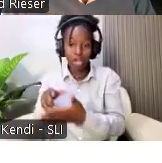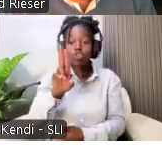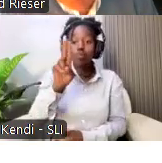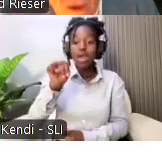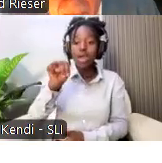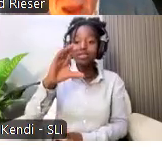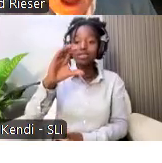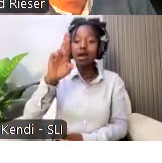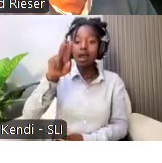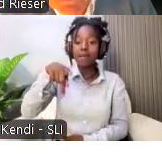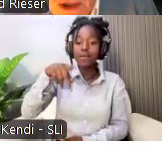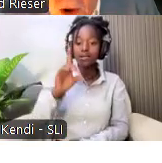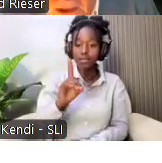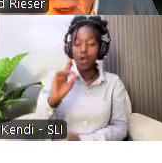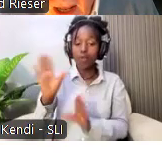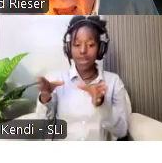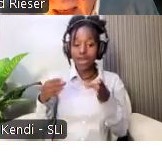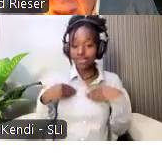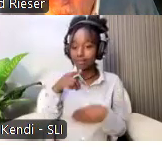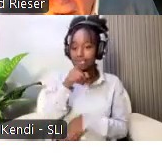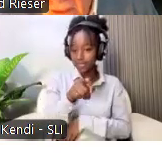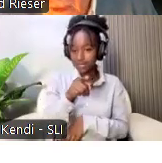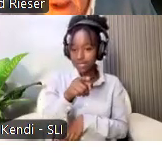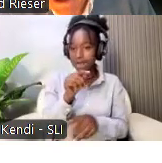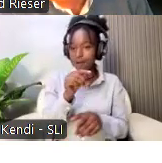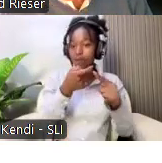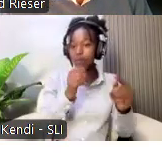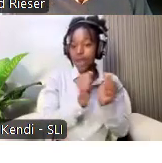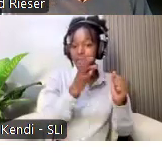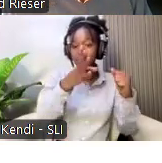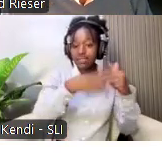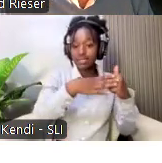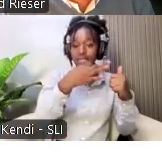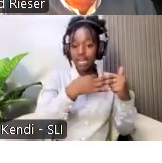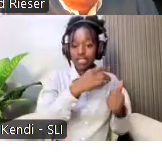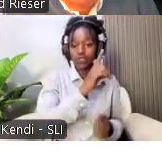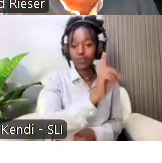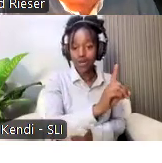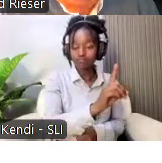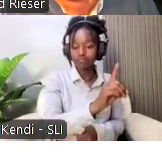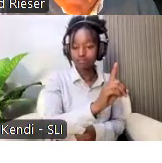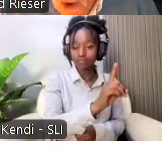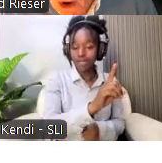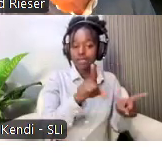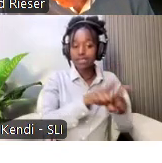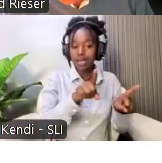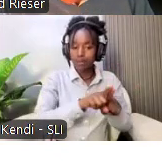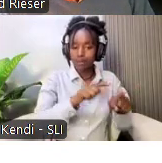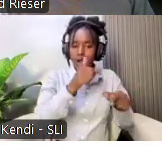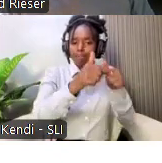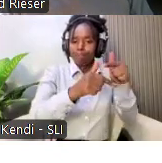board from when it was adopted in 81, when DPI was set up in